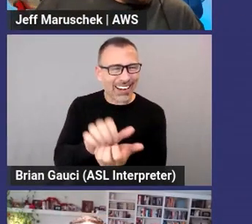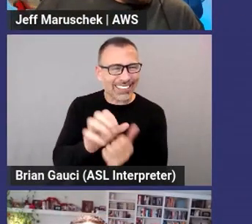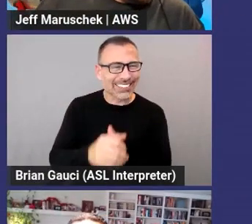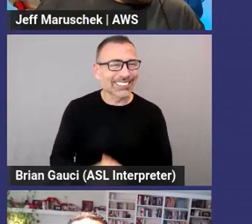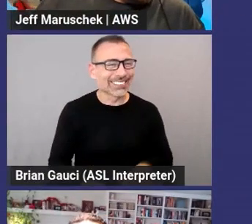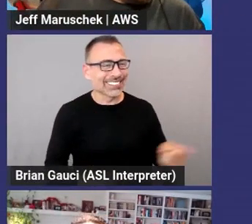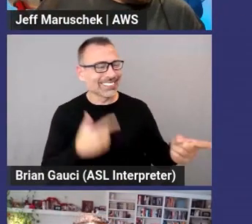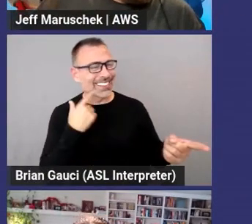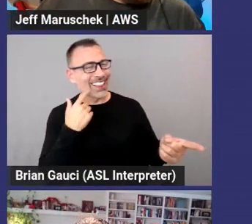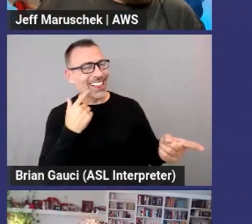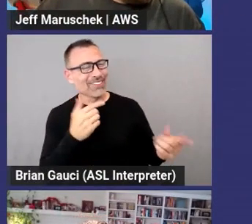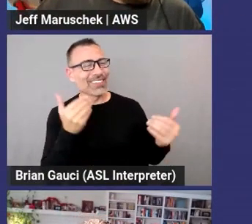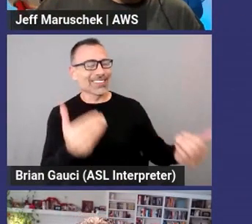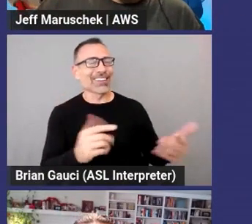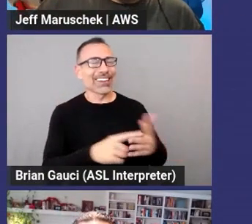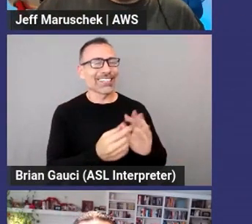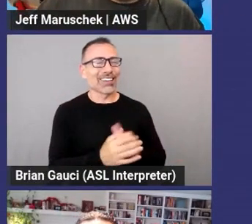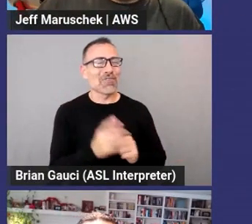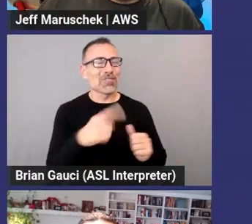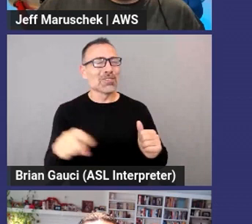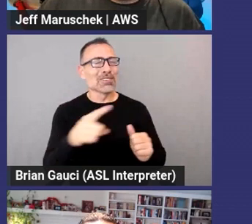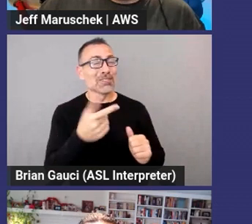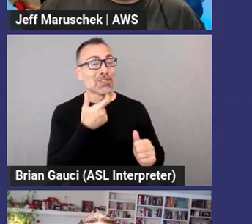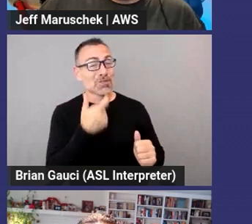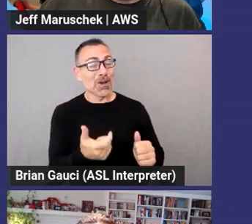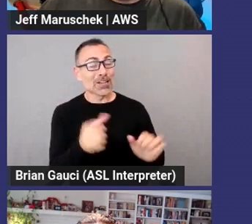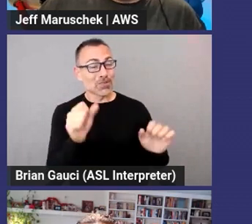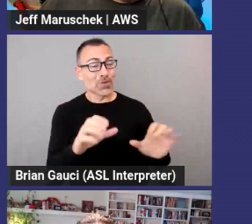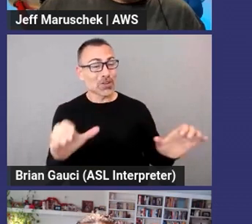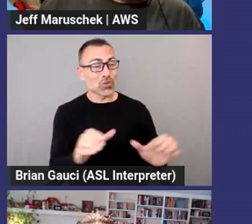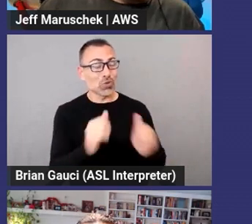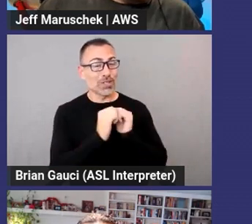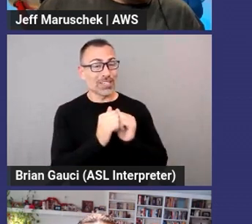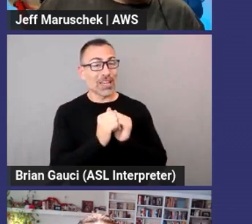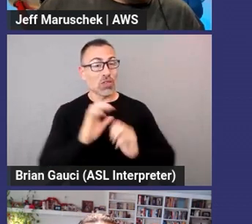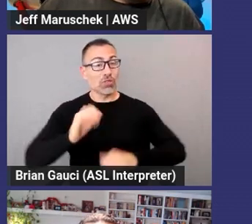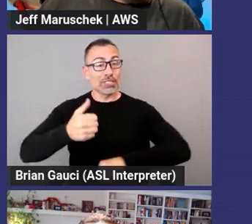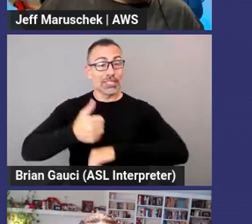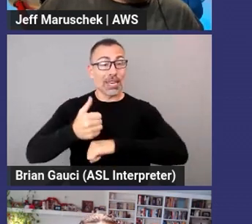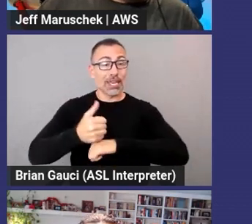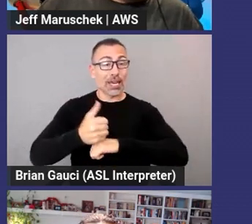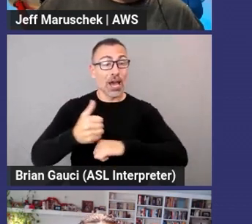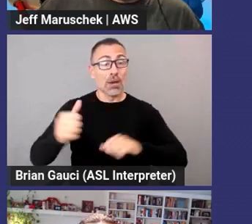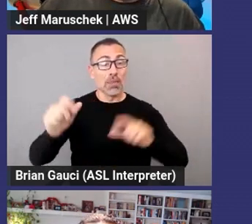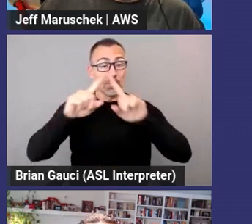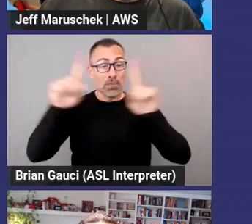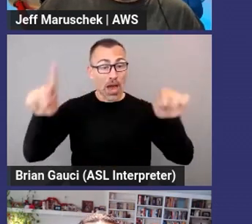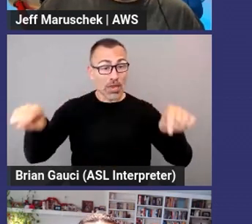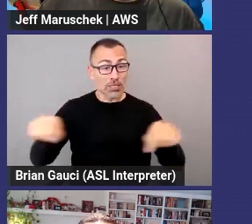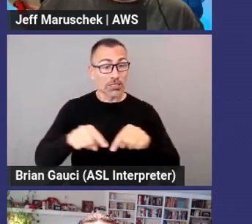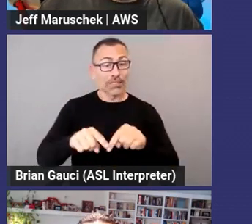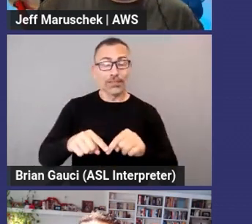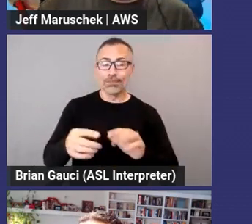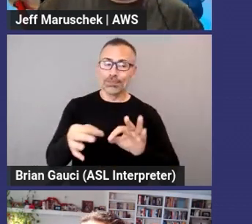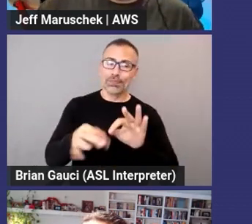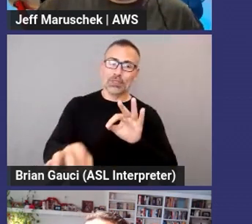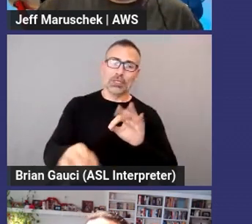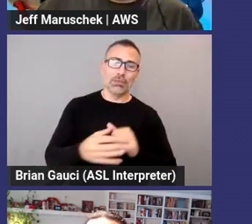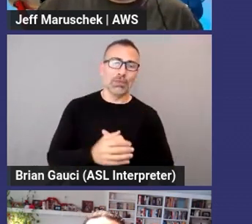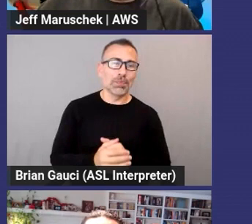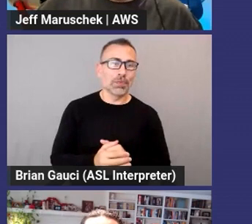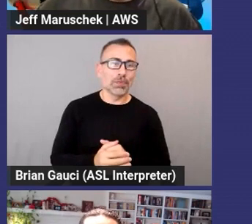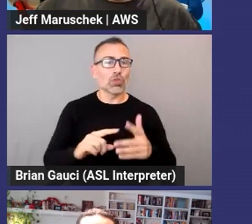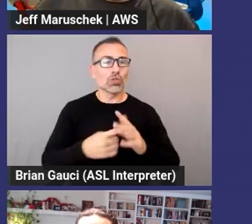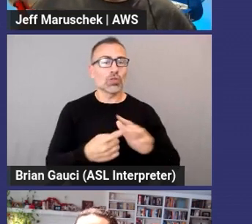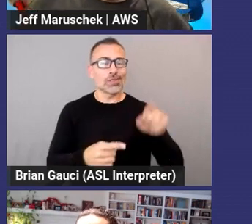started. So for those watching, we can do it together. Setting up a monitor is super simple. So to get started, we'll go